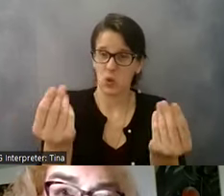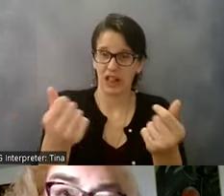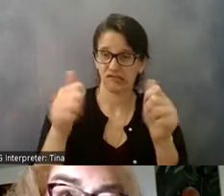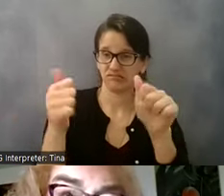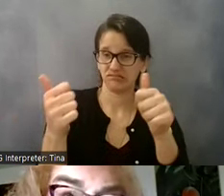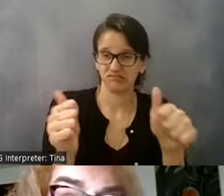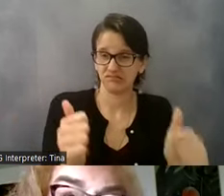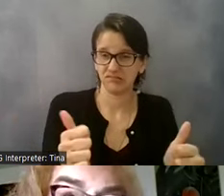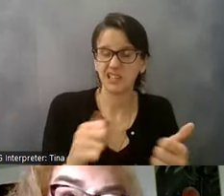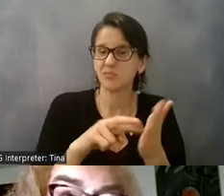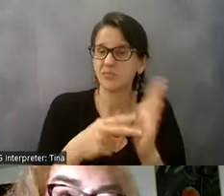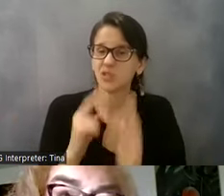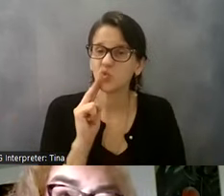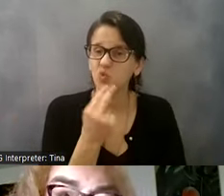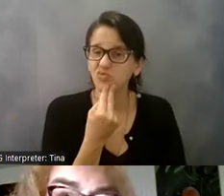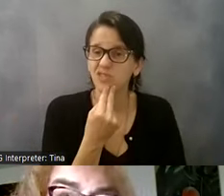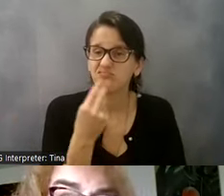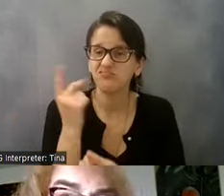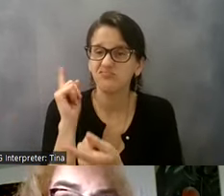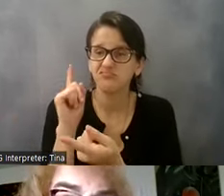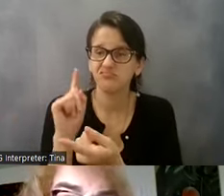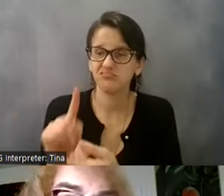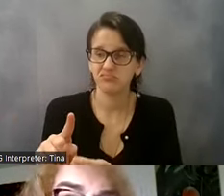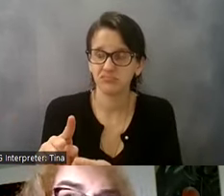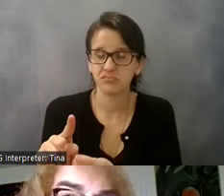of nutrition. Now, this is very important.